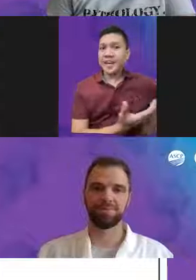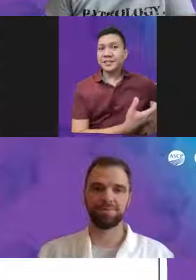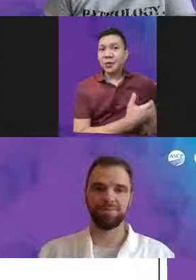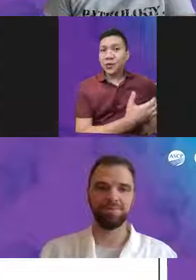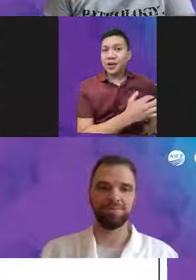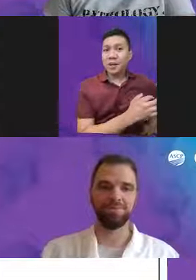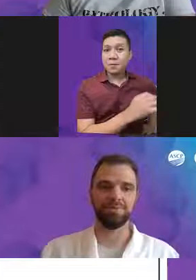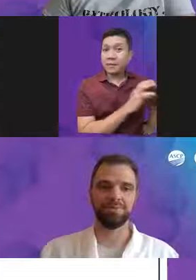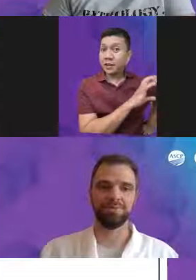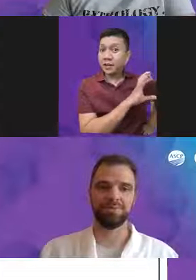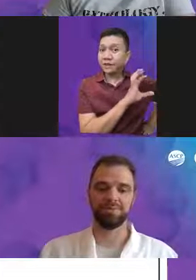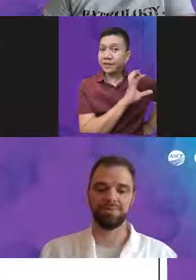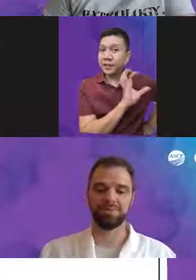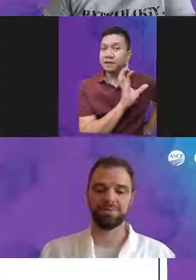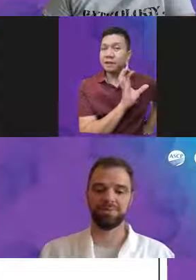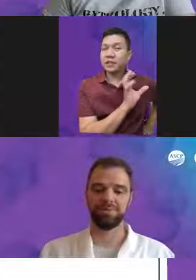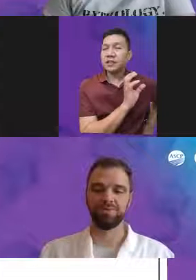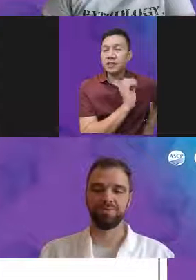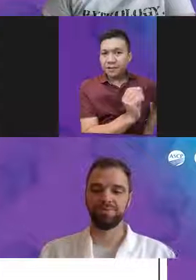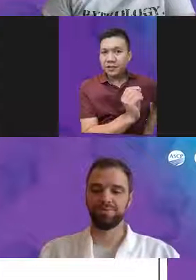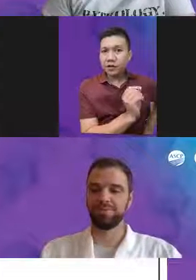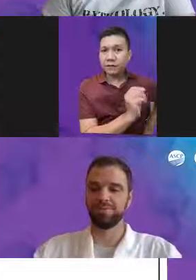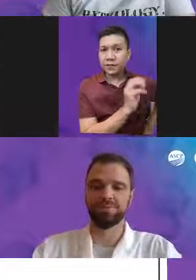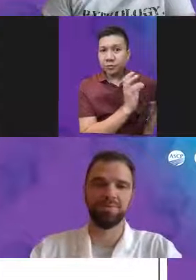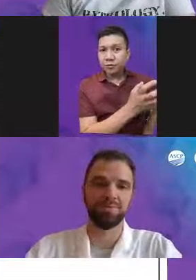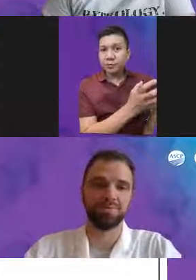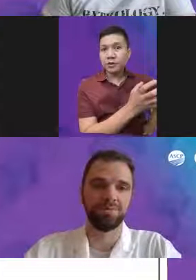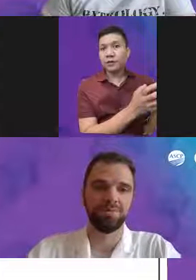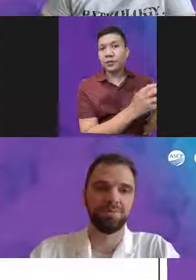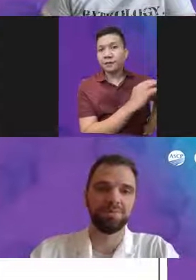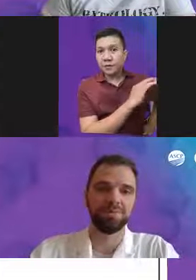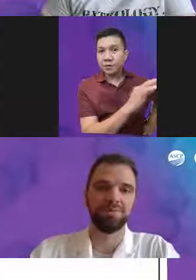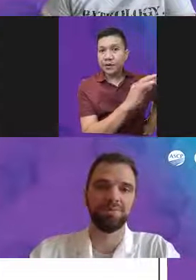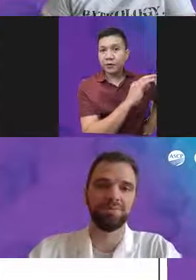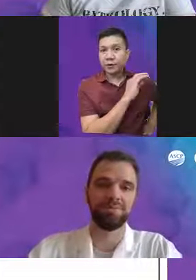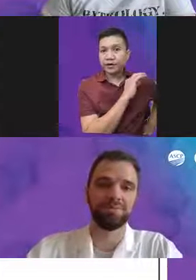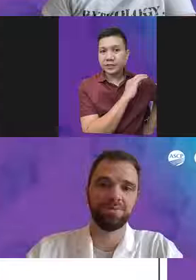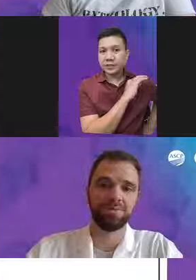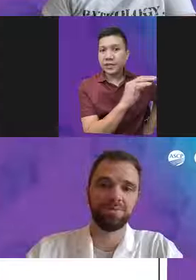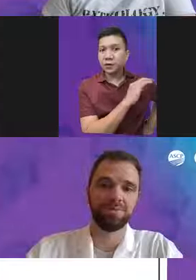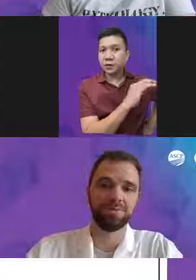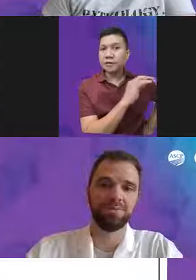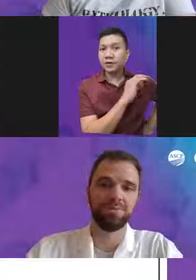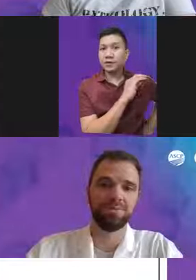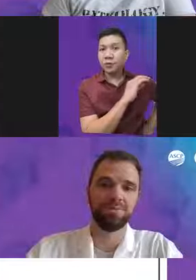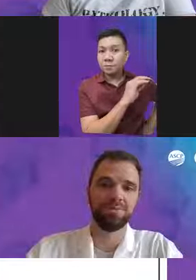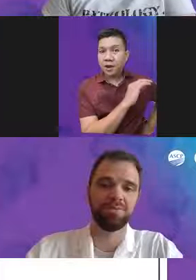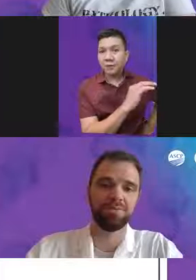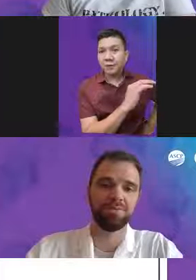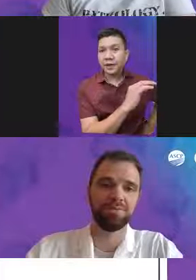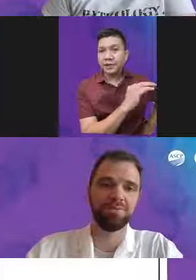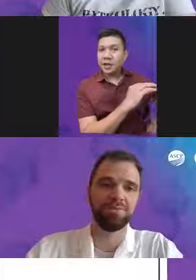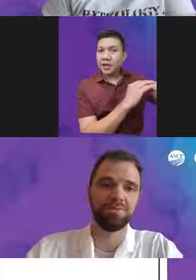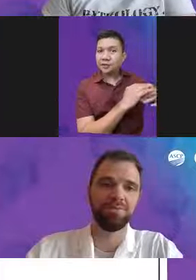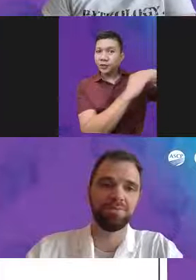Some, yes. Or if in the event of a tumor or fibrin where it's taking over the bone